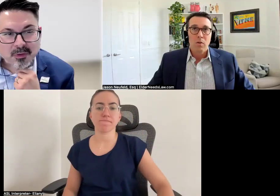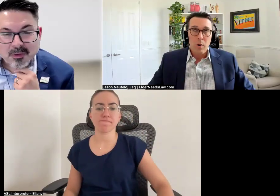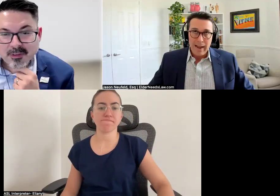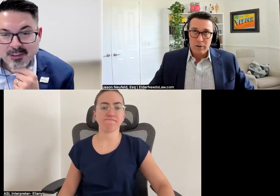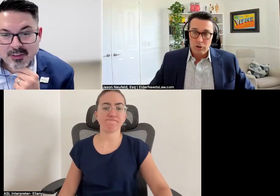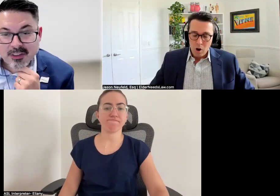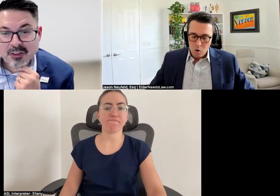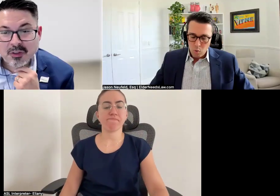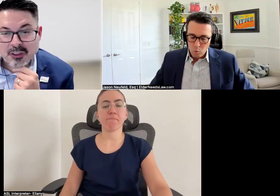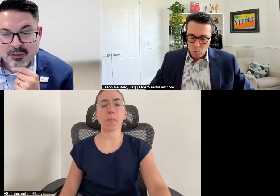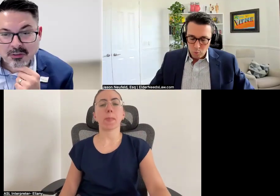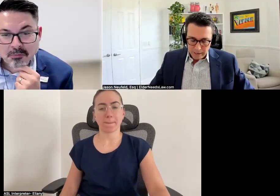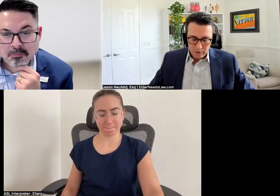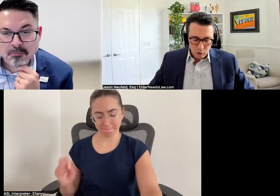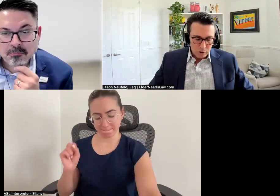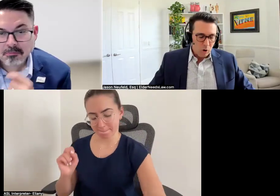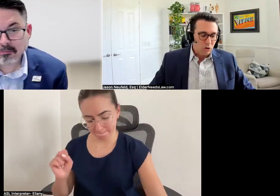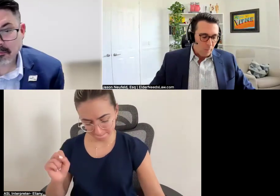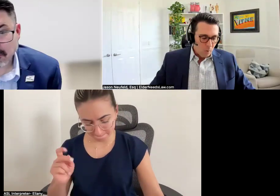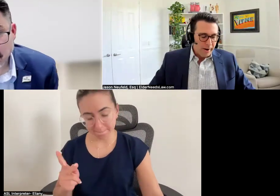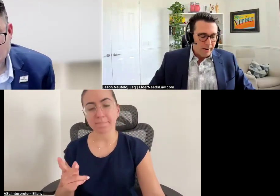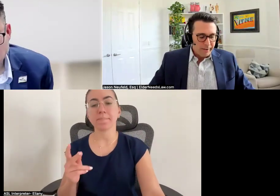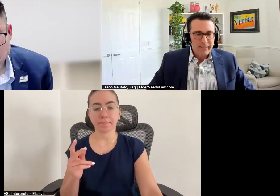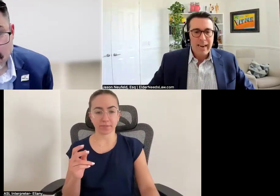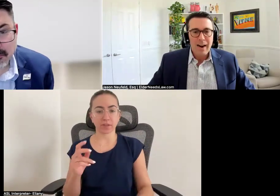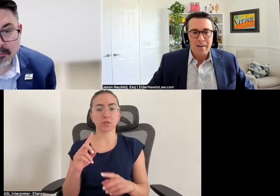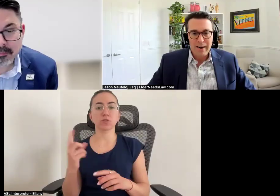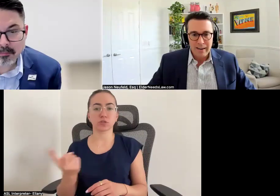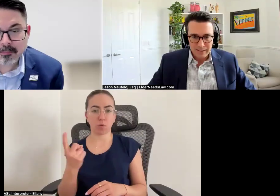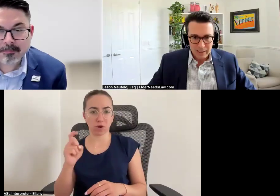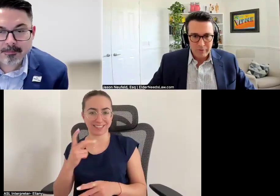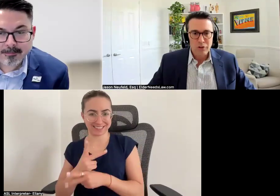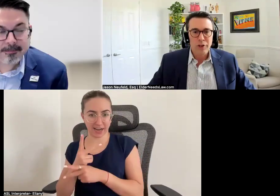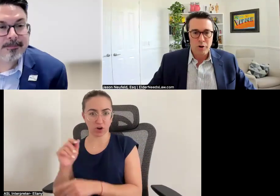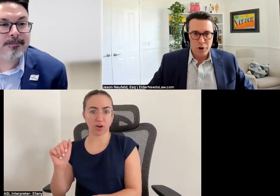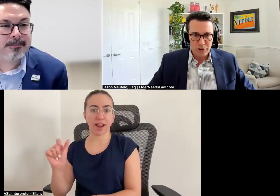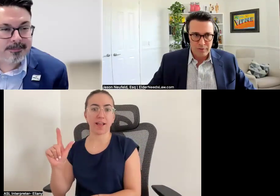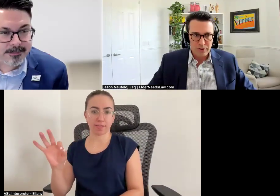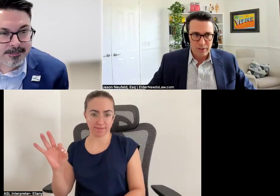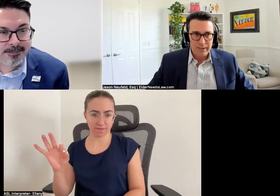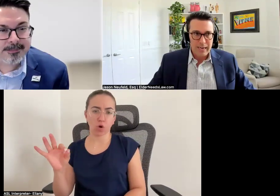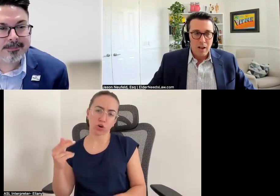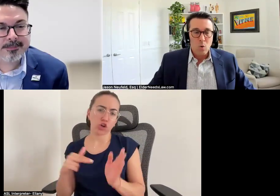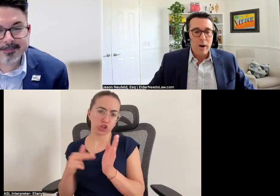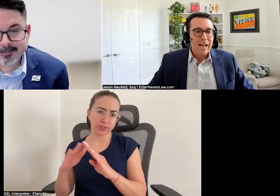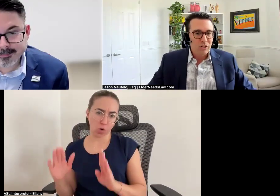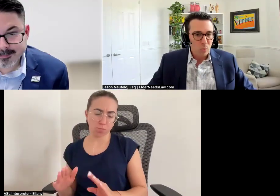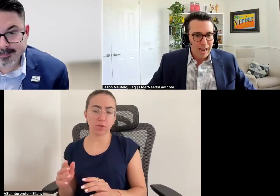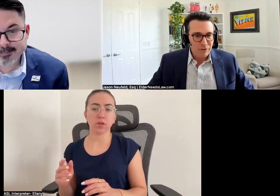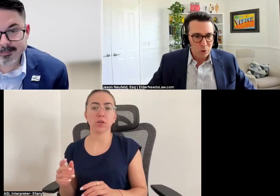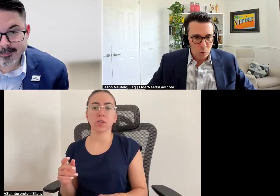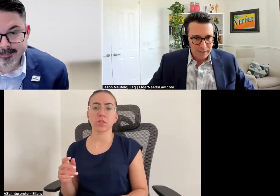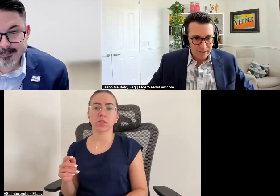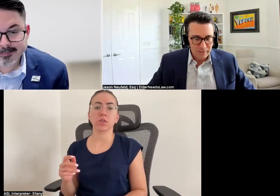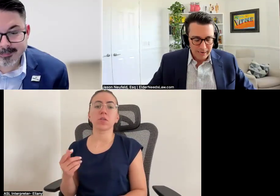Uh, okay. That's a good So question. yes, good question. So someone needs care in an assisted living facility or a nursing facility.